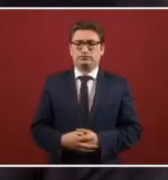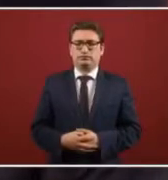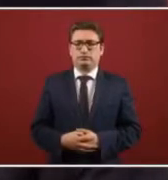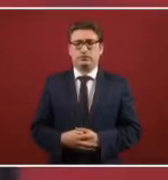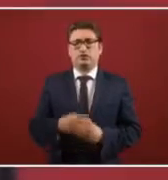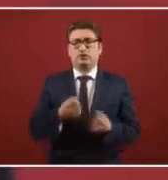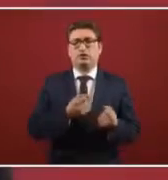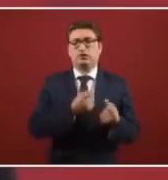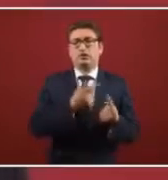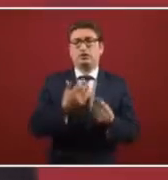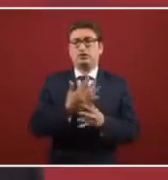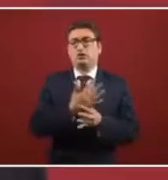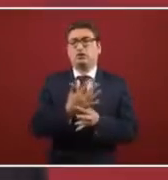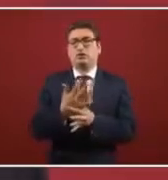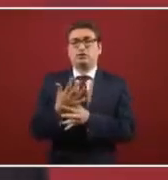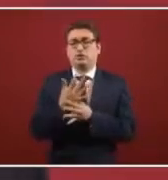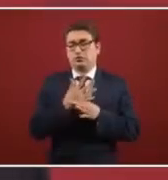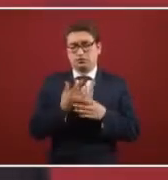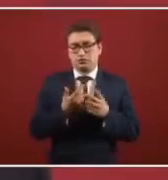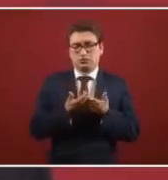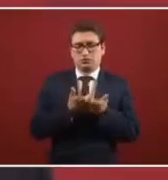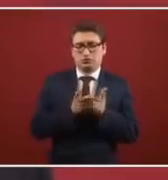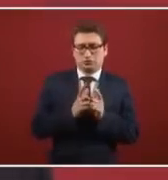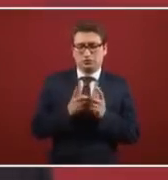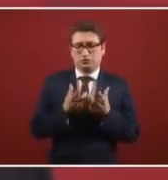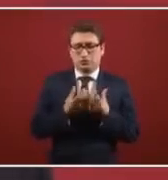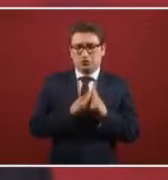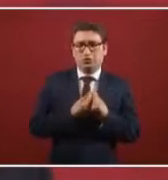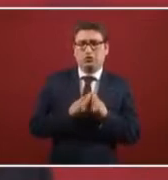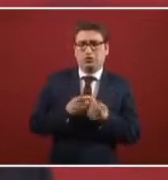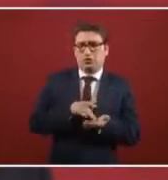hablan de que son they de izquierda. speak of their leftists.